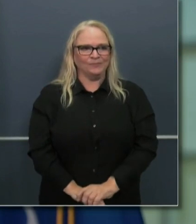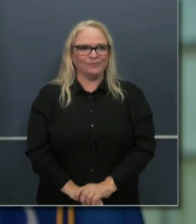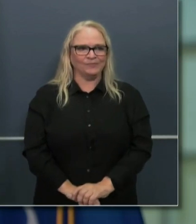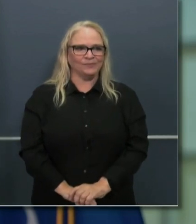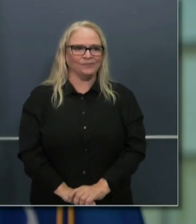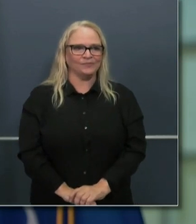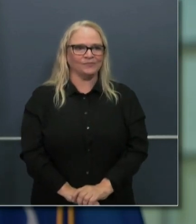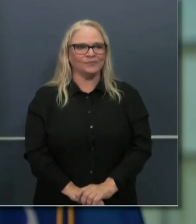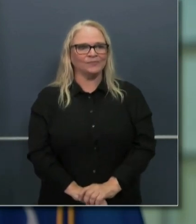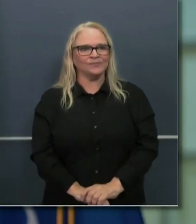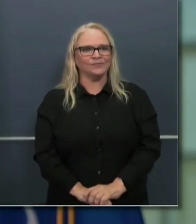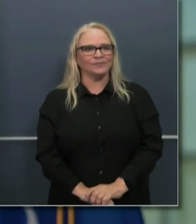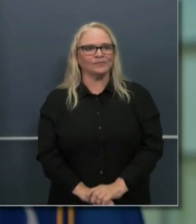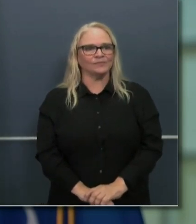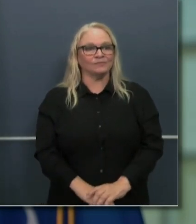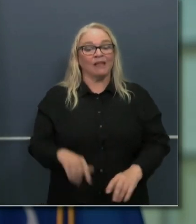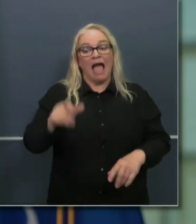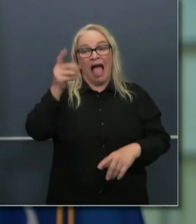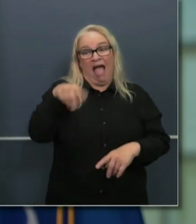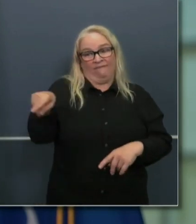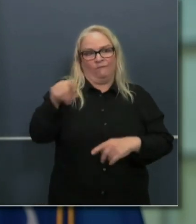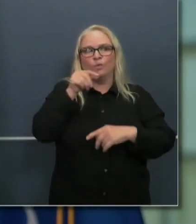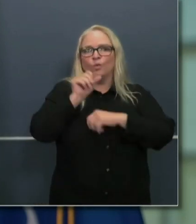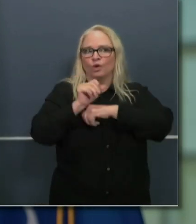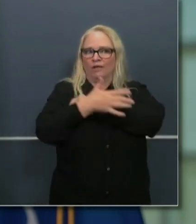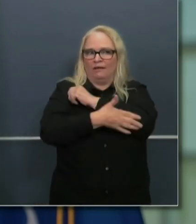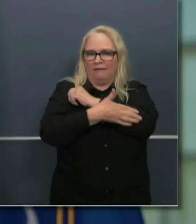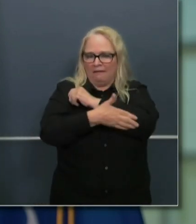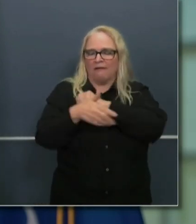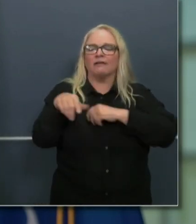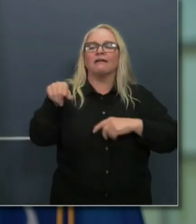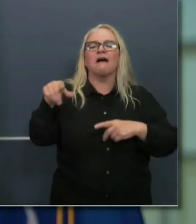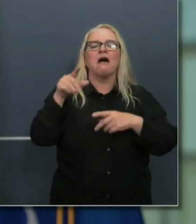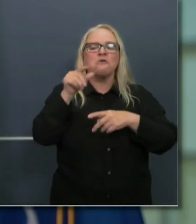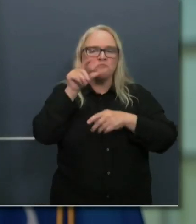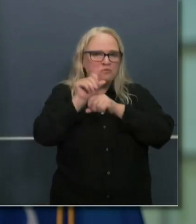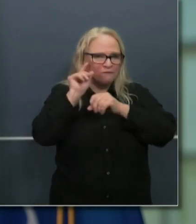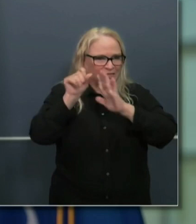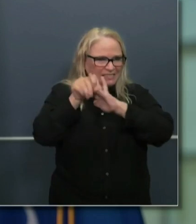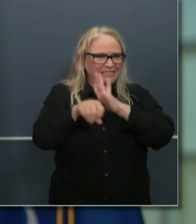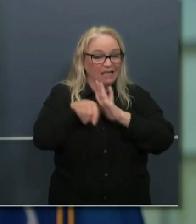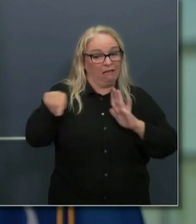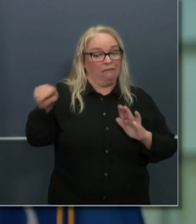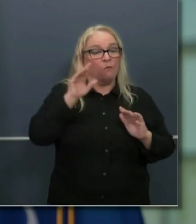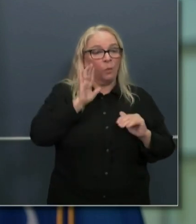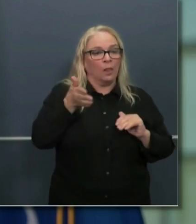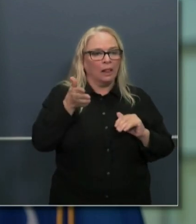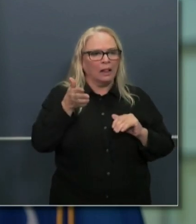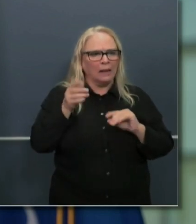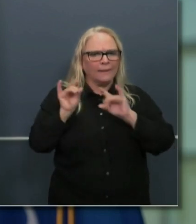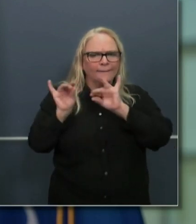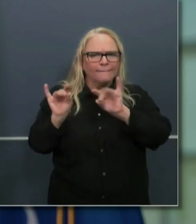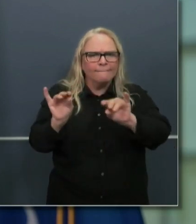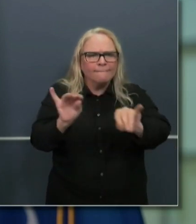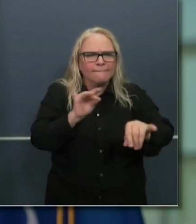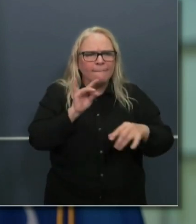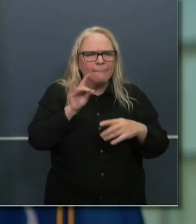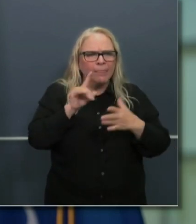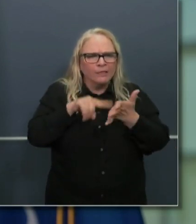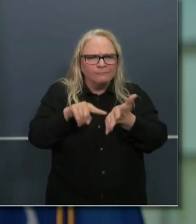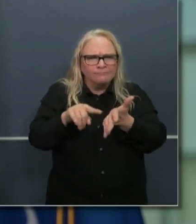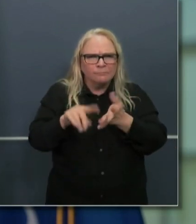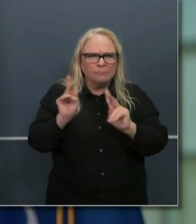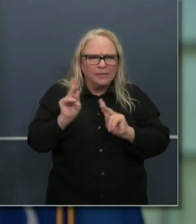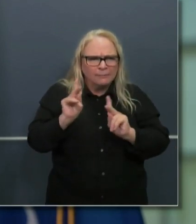state officials, again, building on a bottom-up contact tracing approach. Remember, contact tracing is not